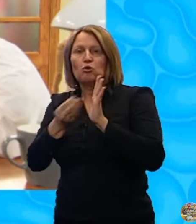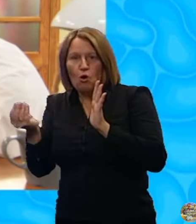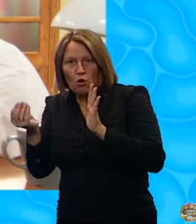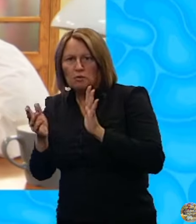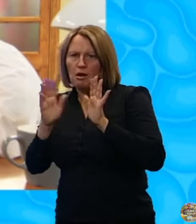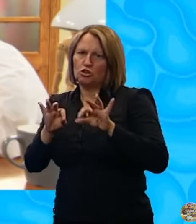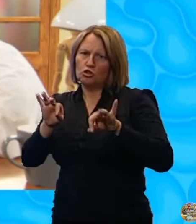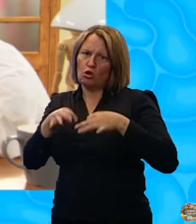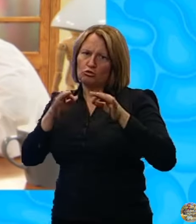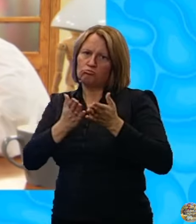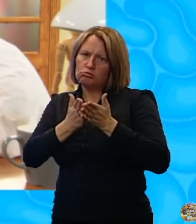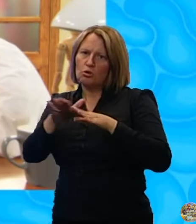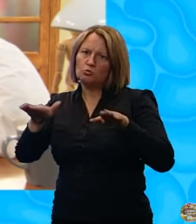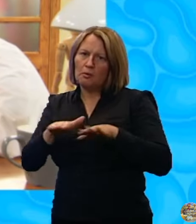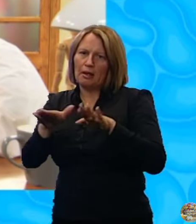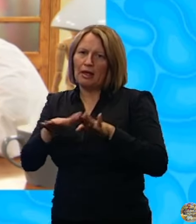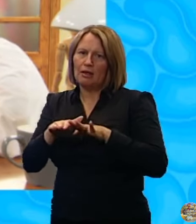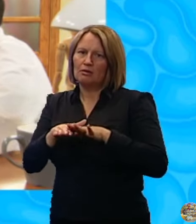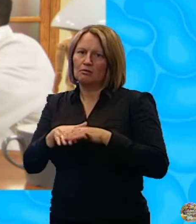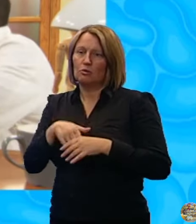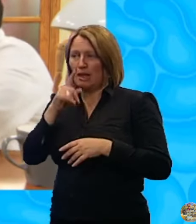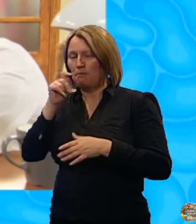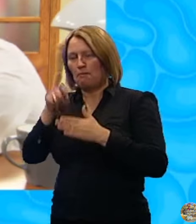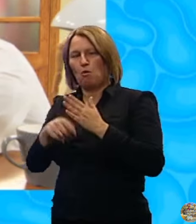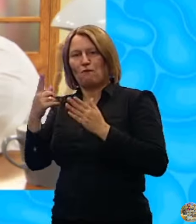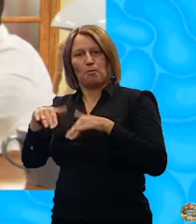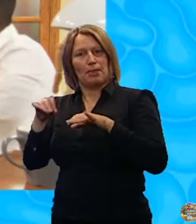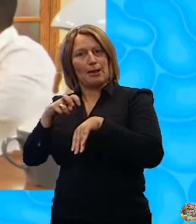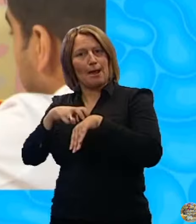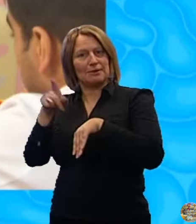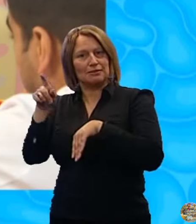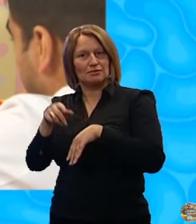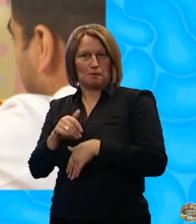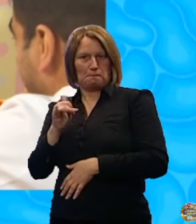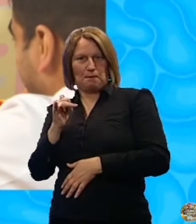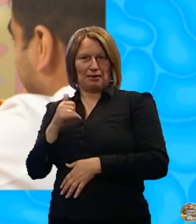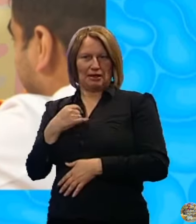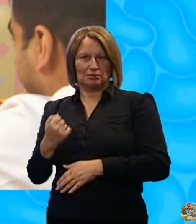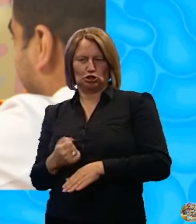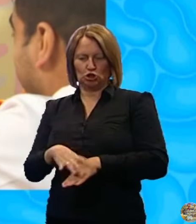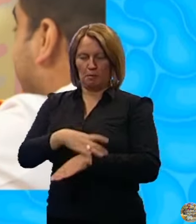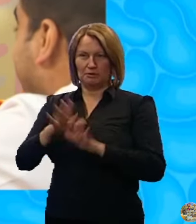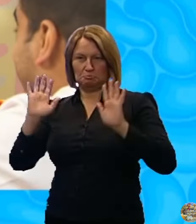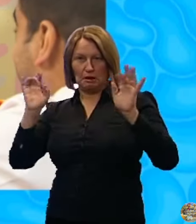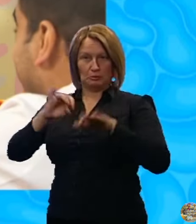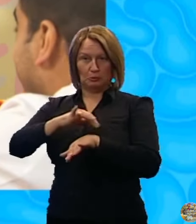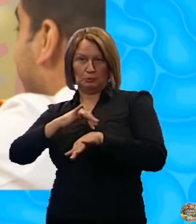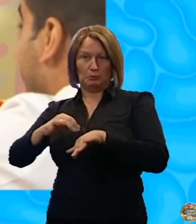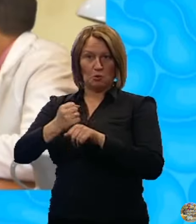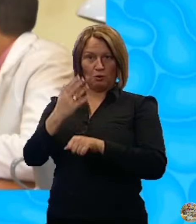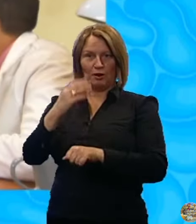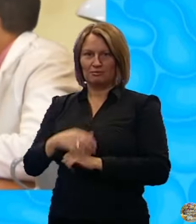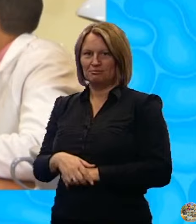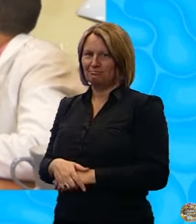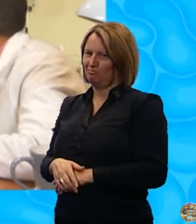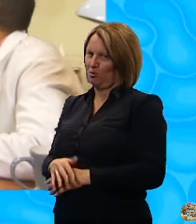it's gone you must wear a sock every time you go swimming. You can get one from the chemist with your mum. Perhaps I can get a sparkly golden one.